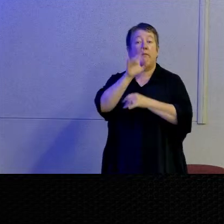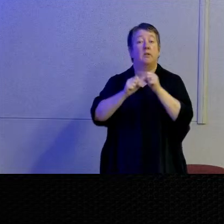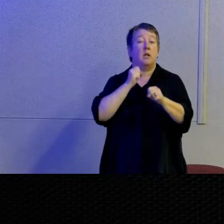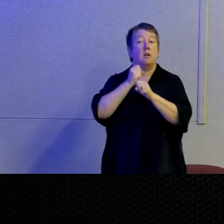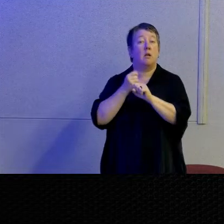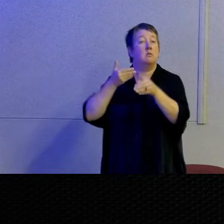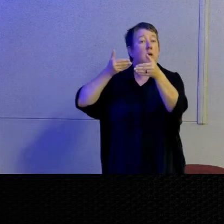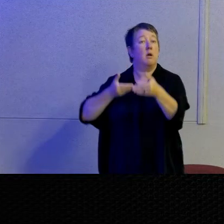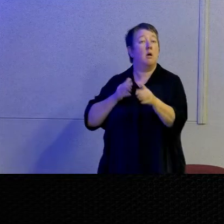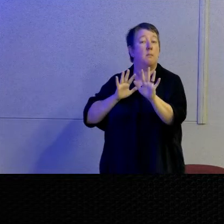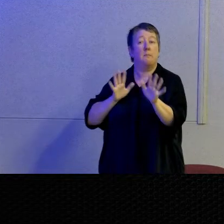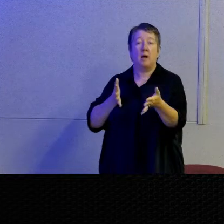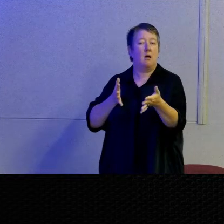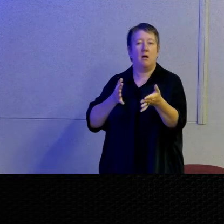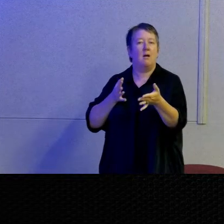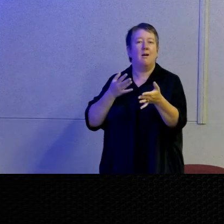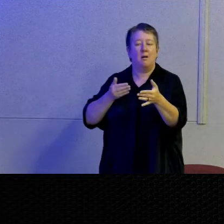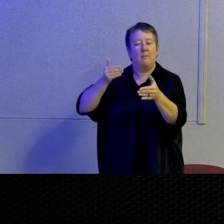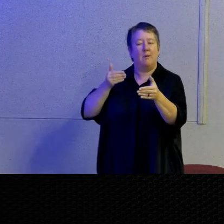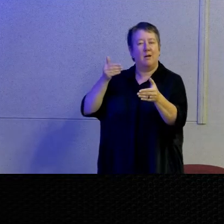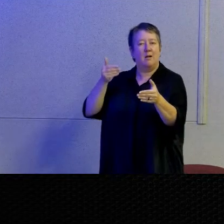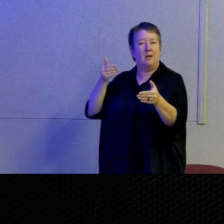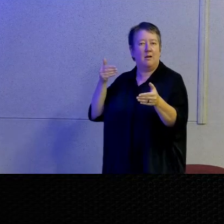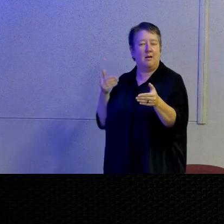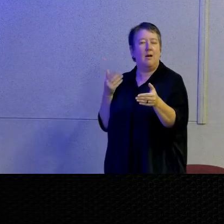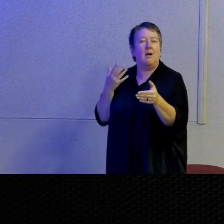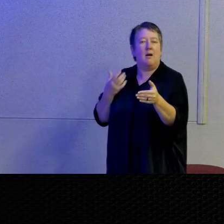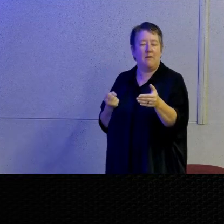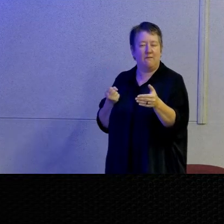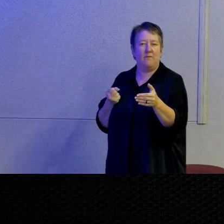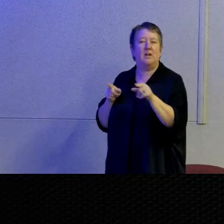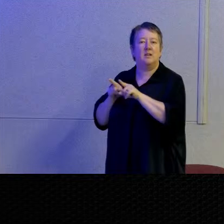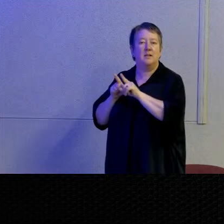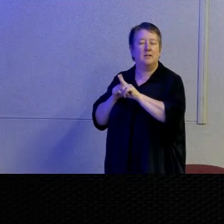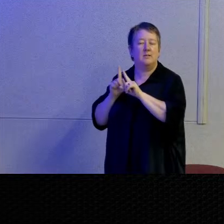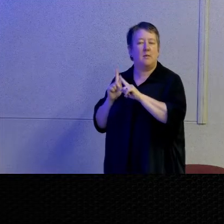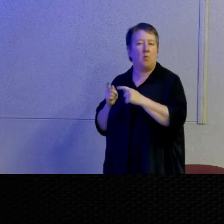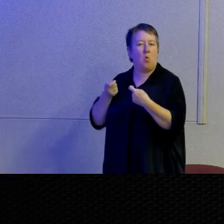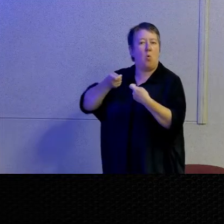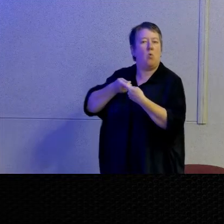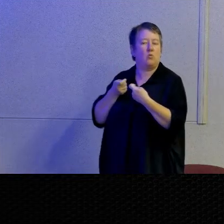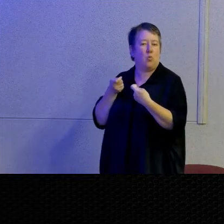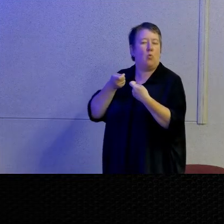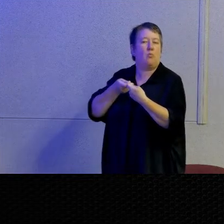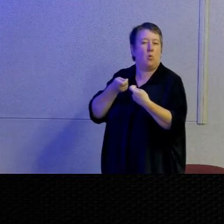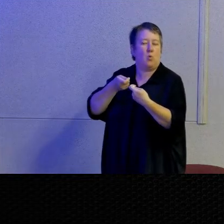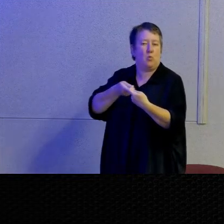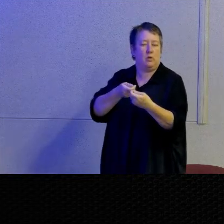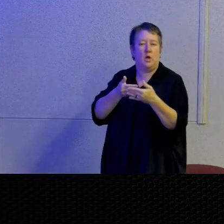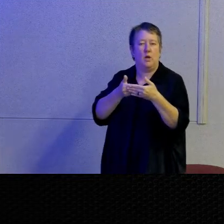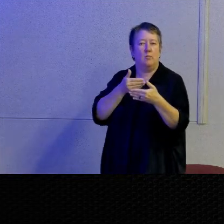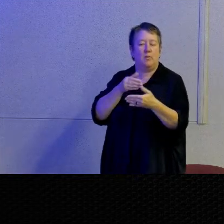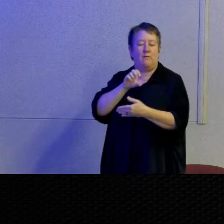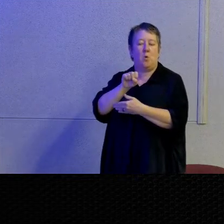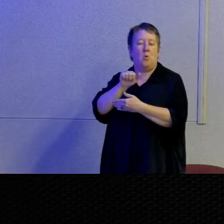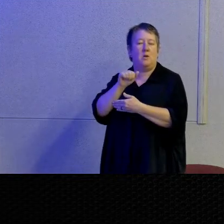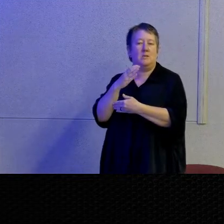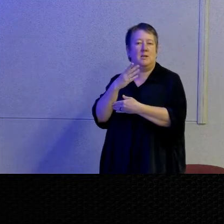been those before us who contributed before the formation of the